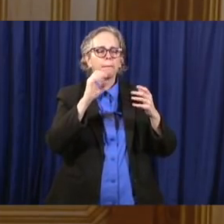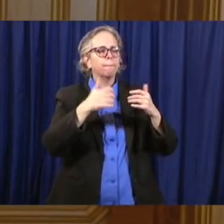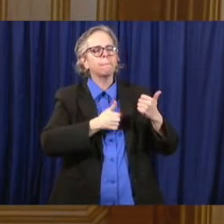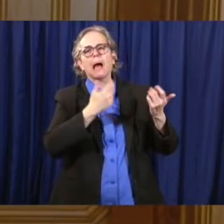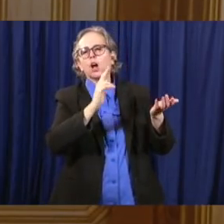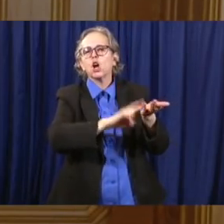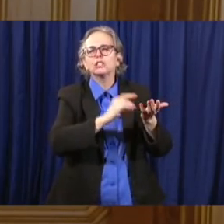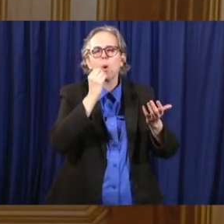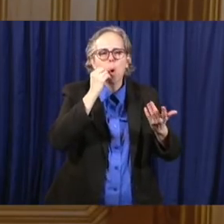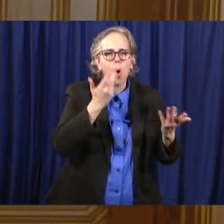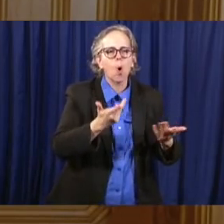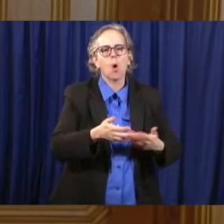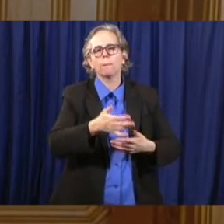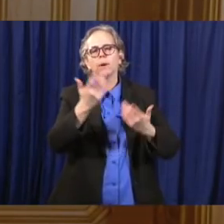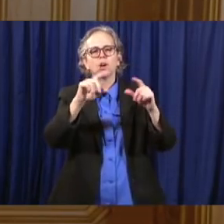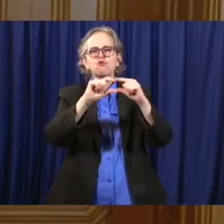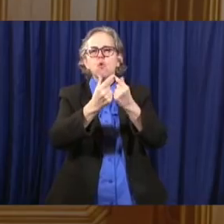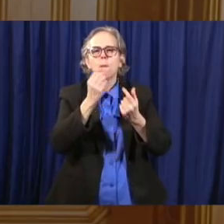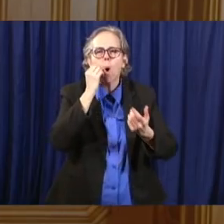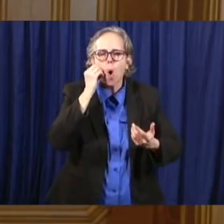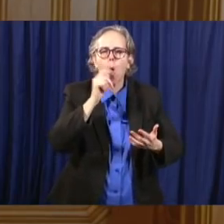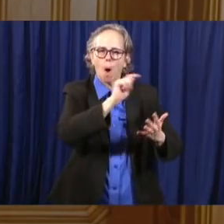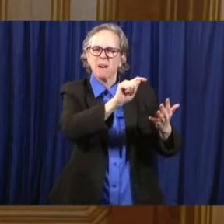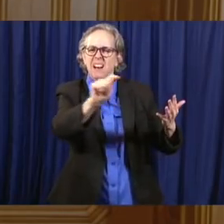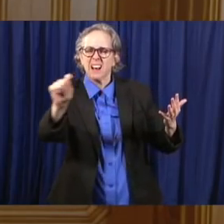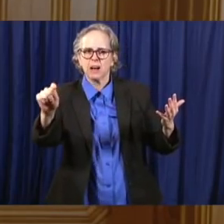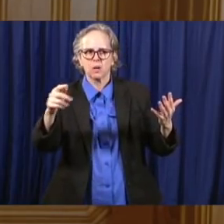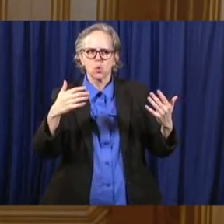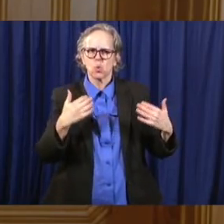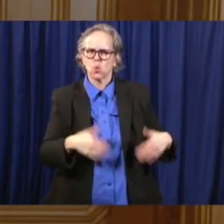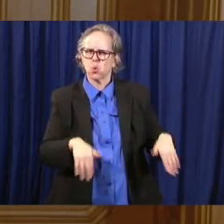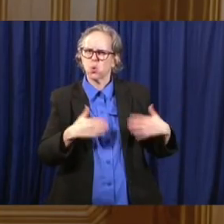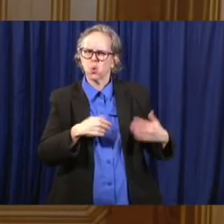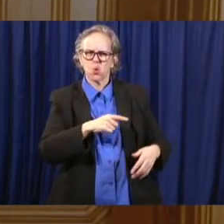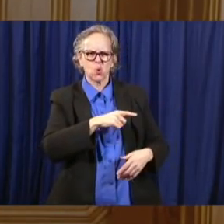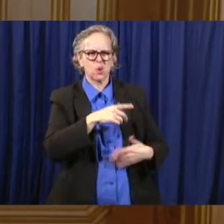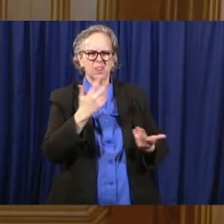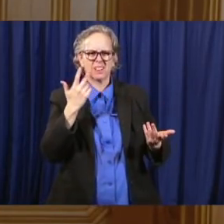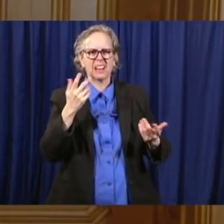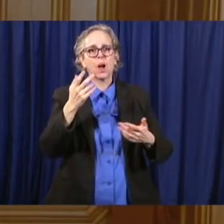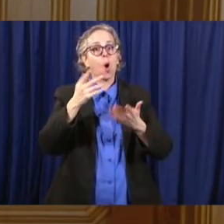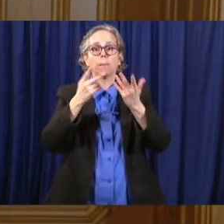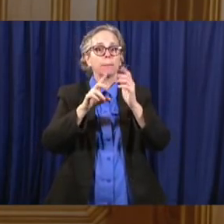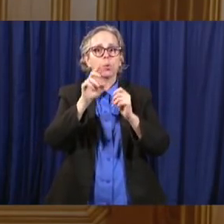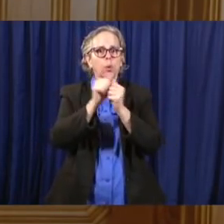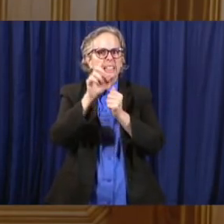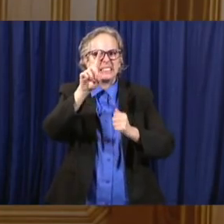homes, homes for those with developmental disabilities and others,